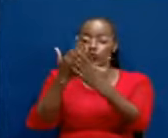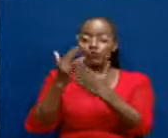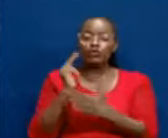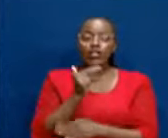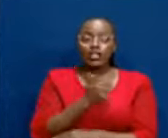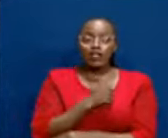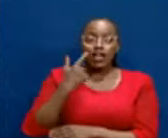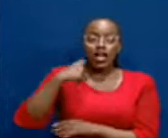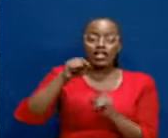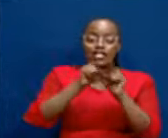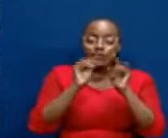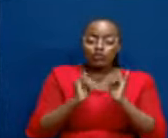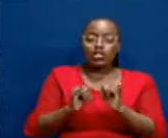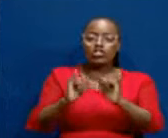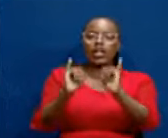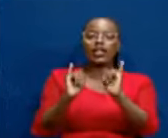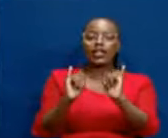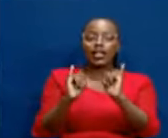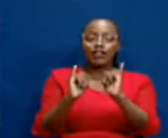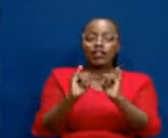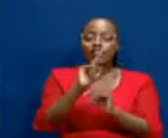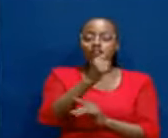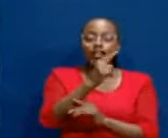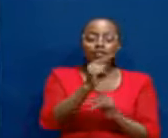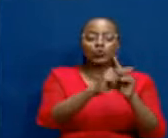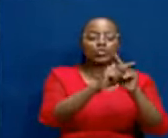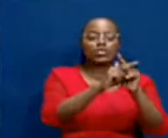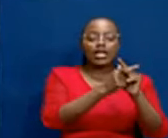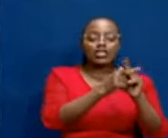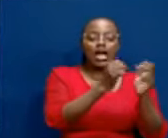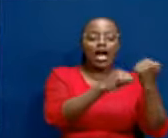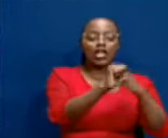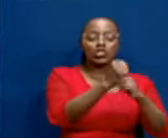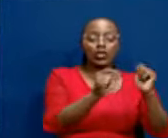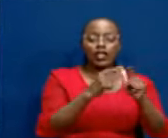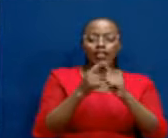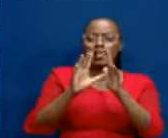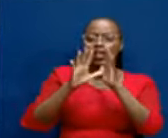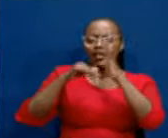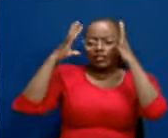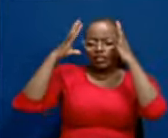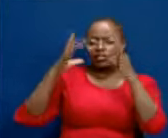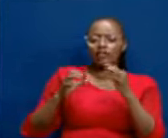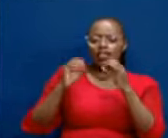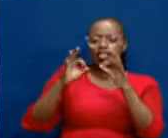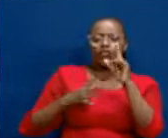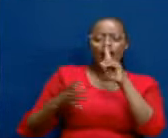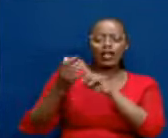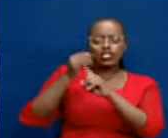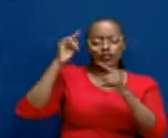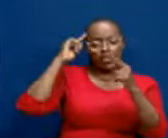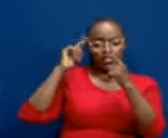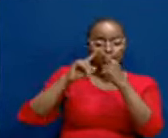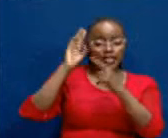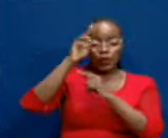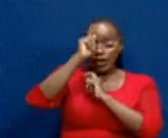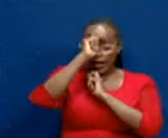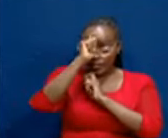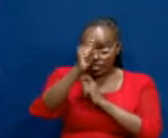we are actually trying to shoot first, and then you'll decide thereafter whether we've reached the target. So that's what worries me. I